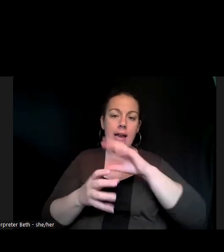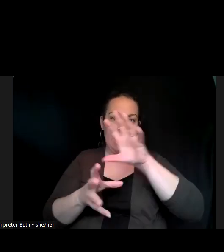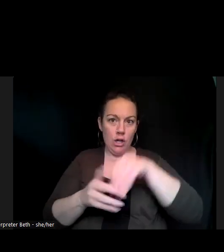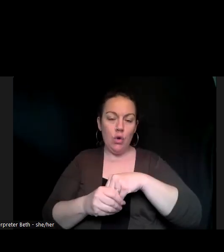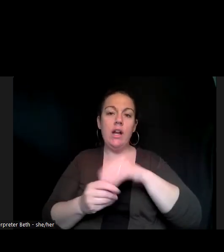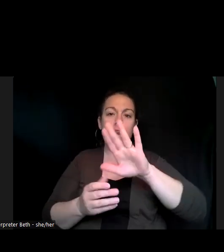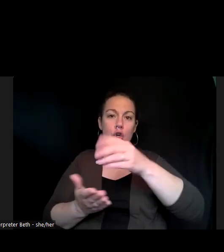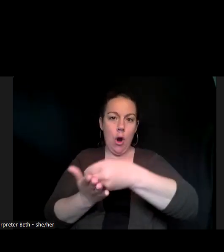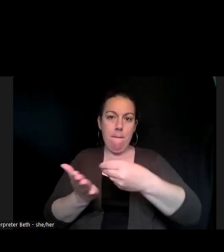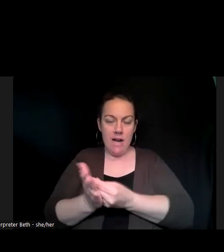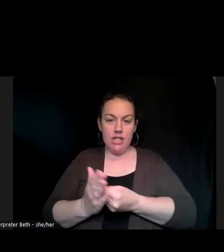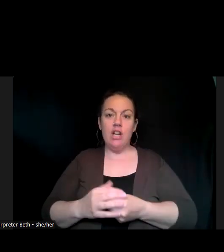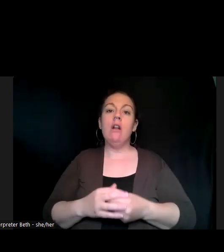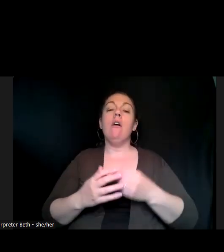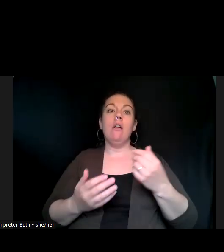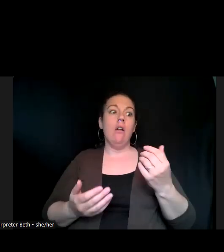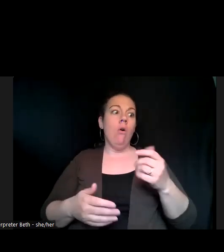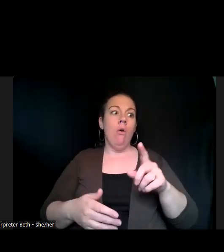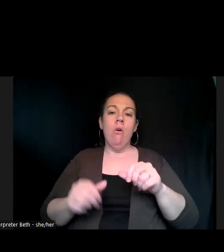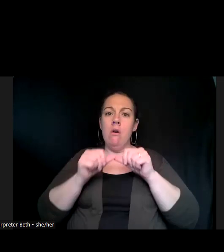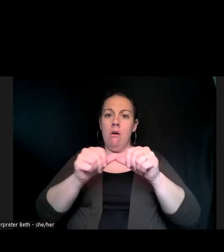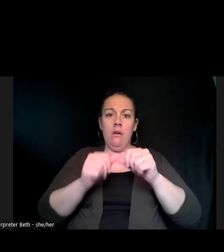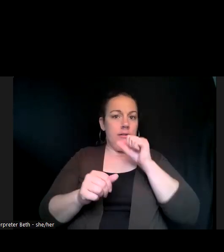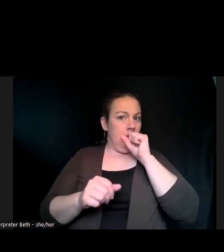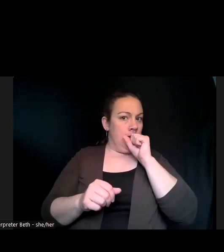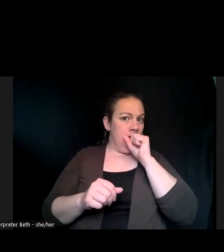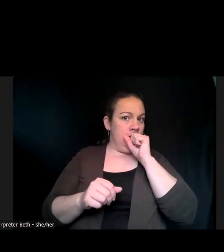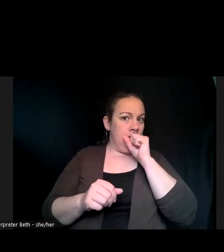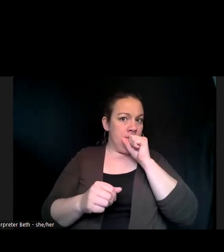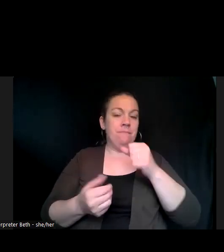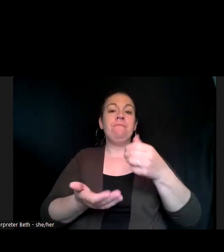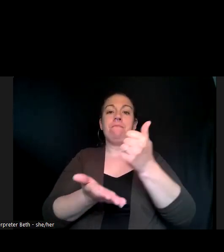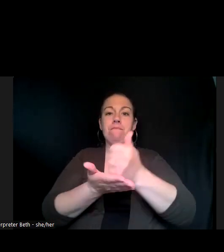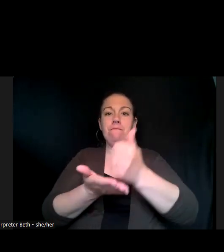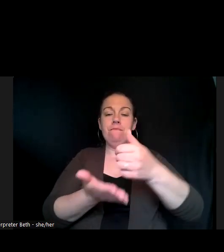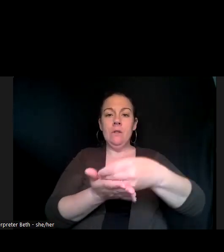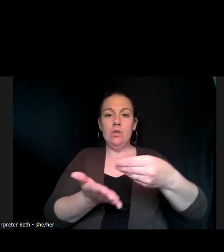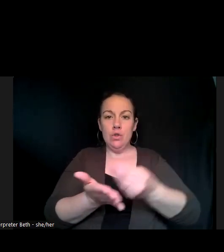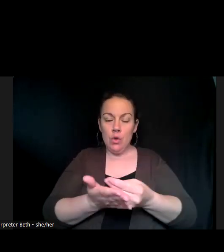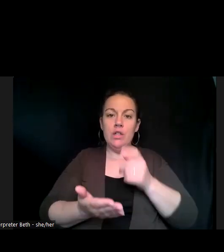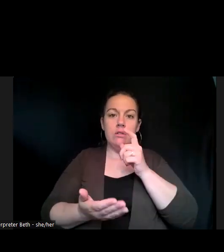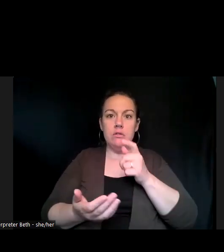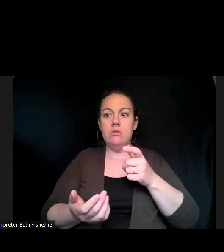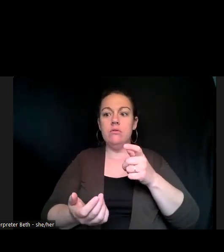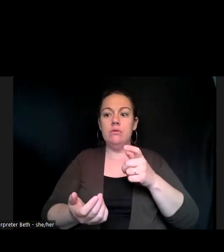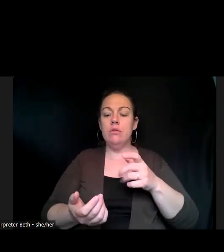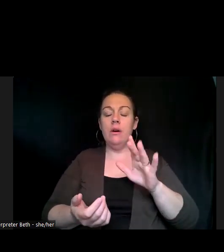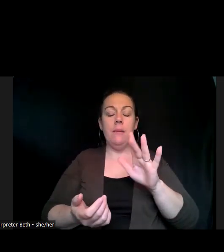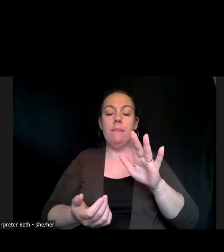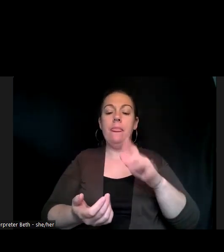students recover from the trauma of the pandemic, we've also put out nearly $2